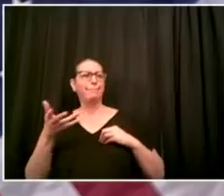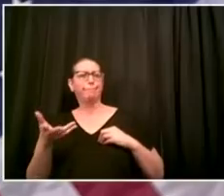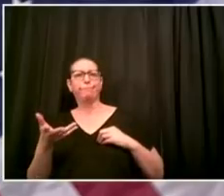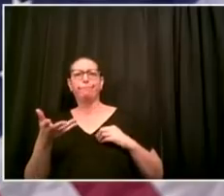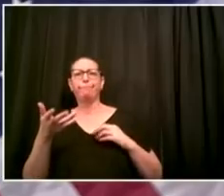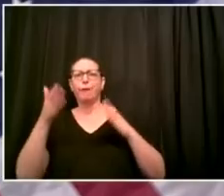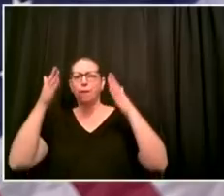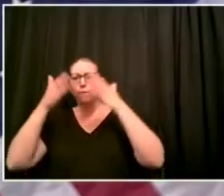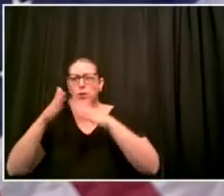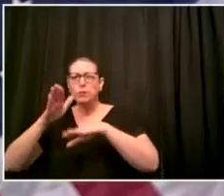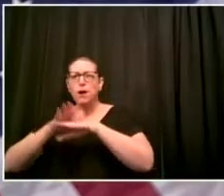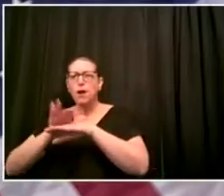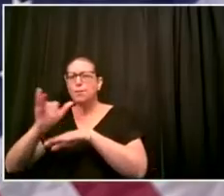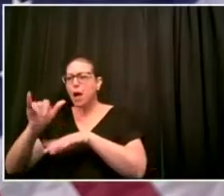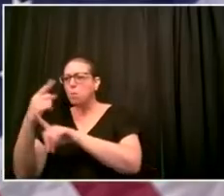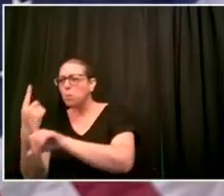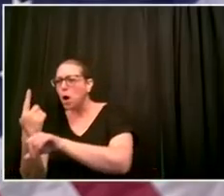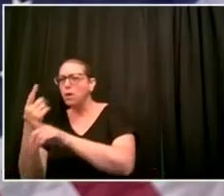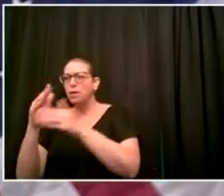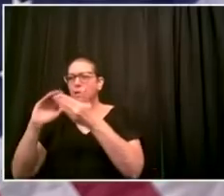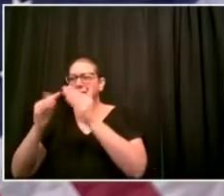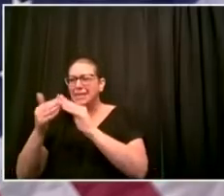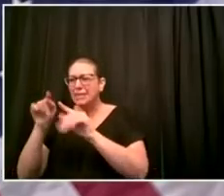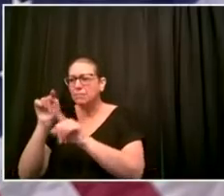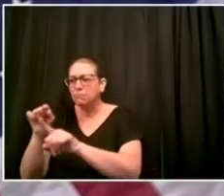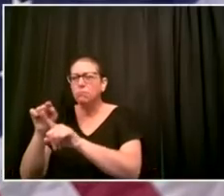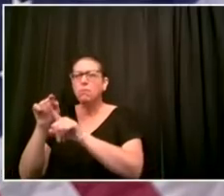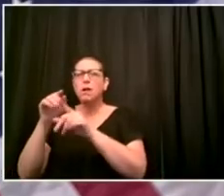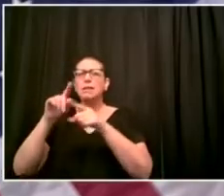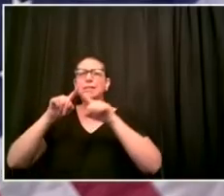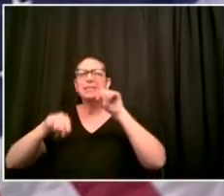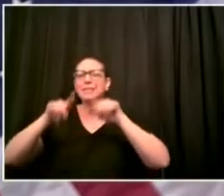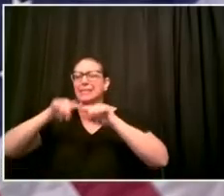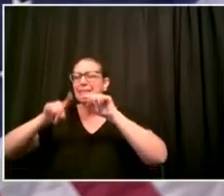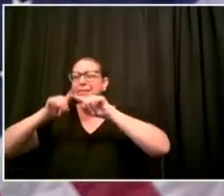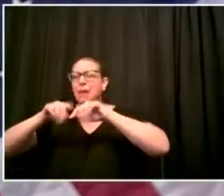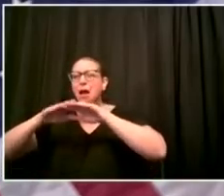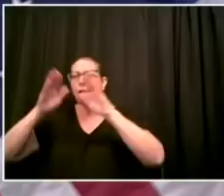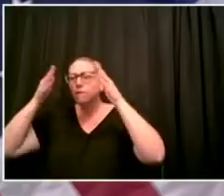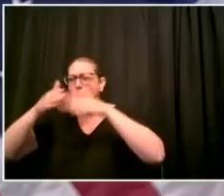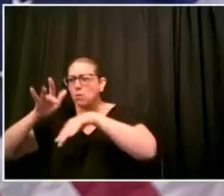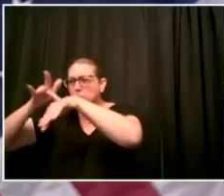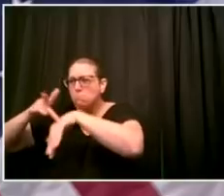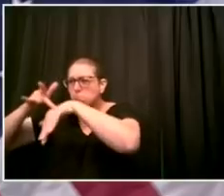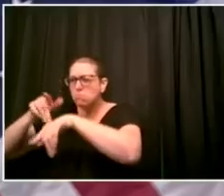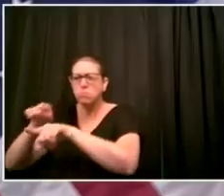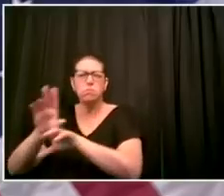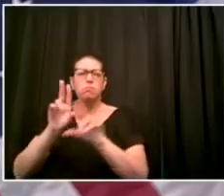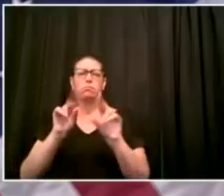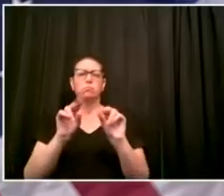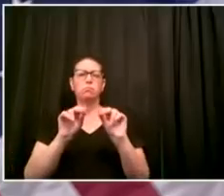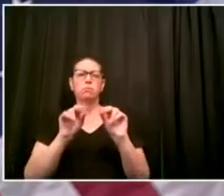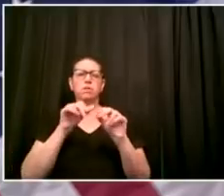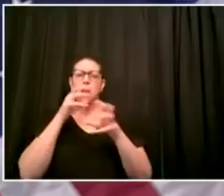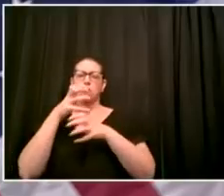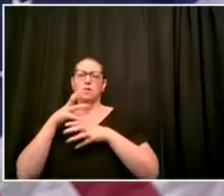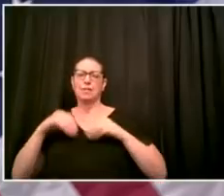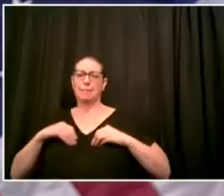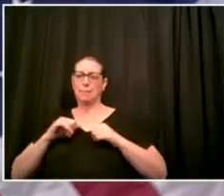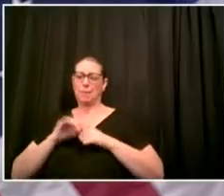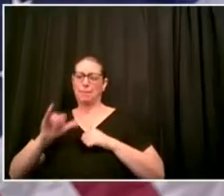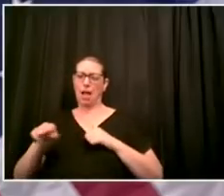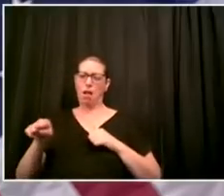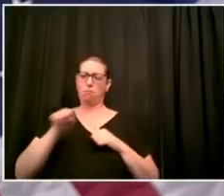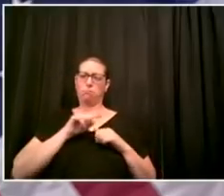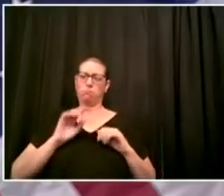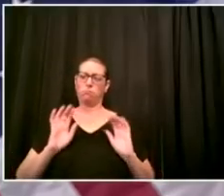officers didn't handle things right, we care about. Any time where there's disparity, I care about that. The department cares about it. We have to fix it. But I